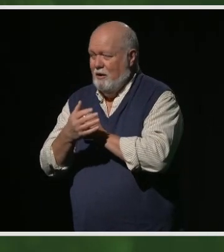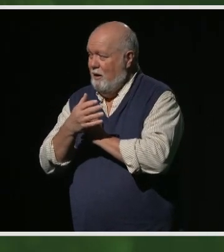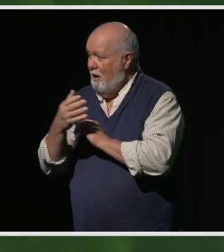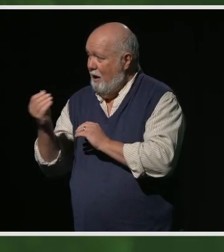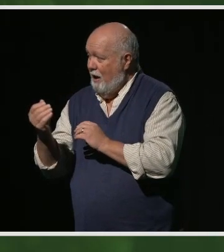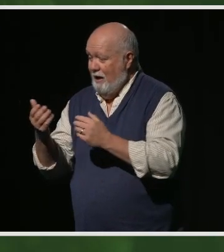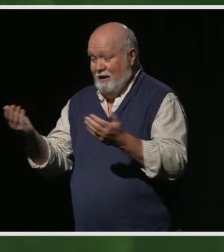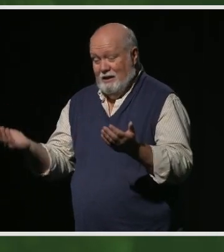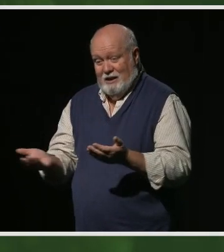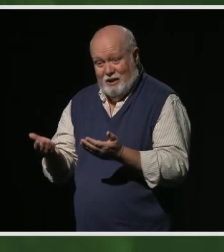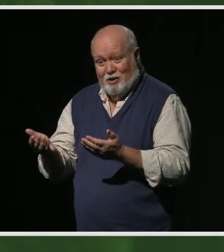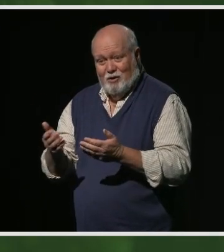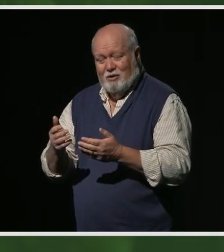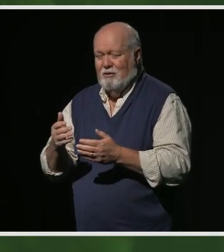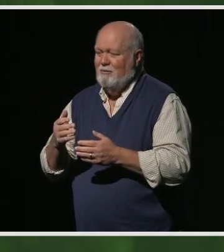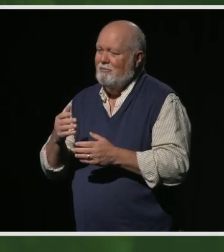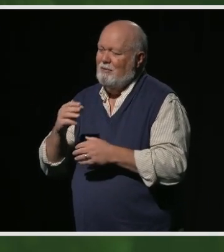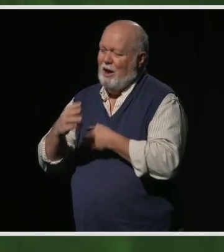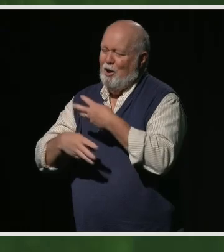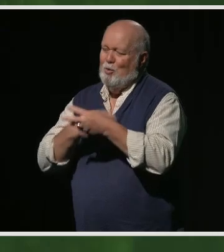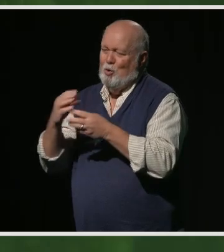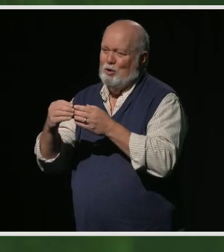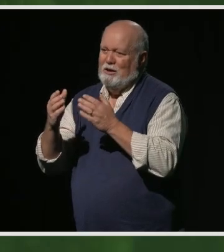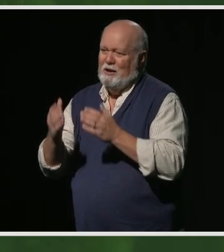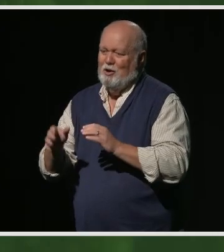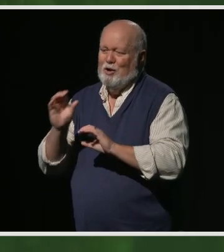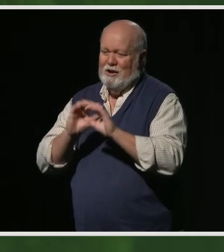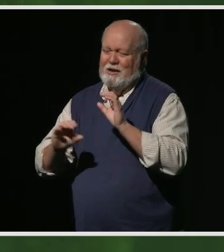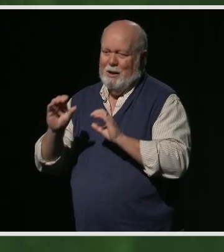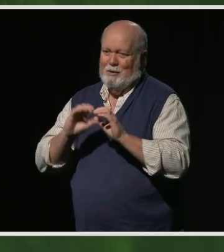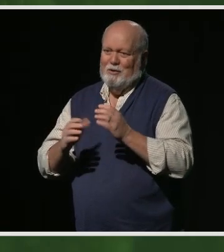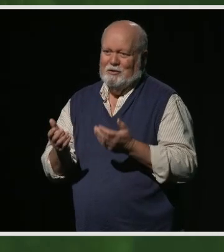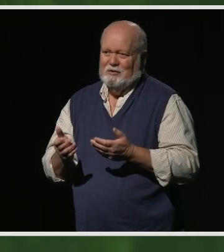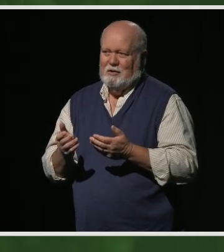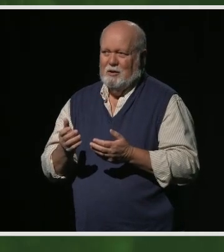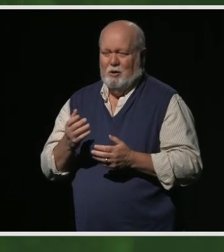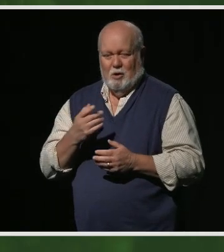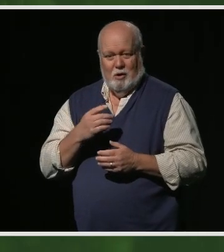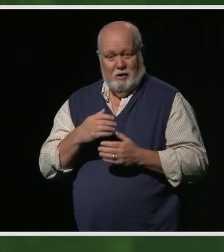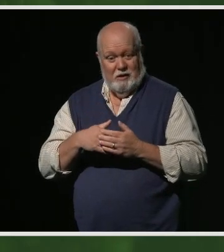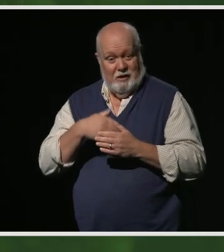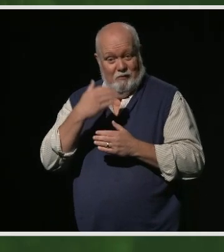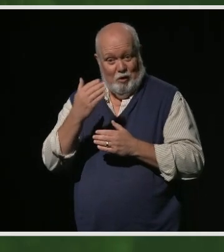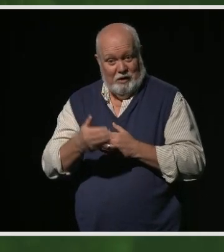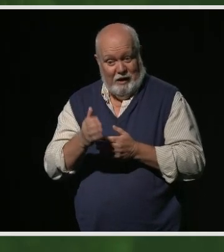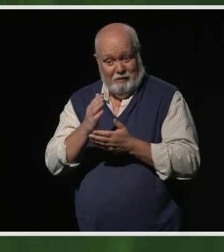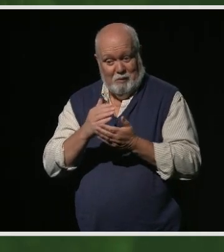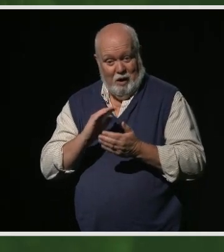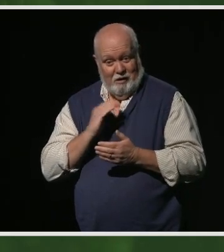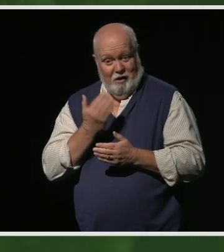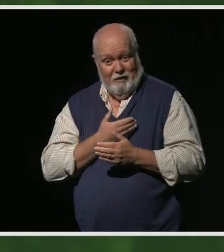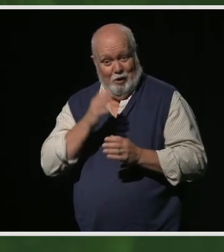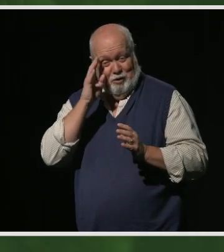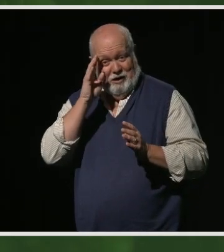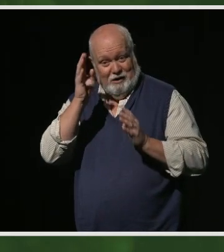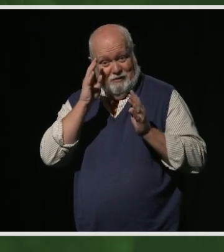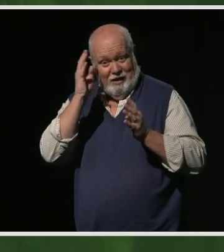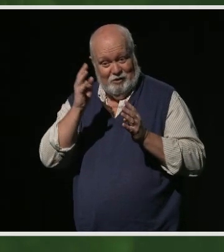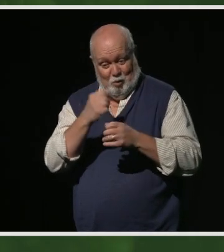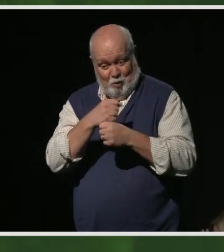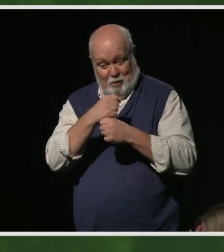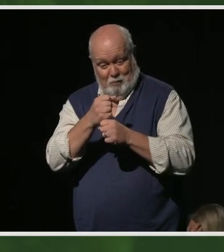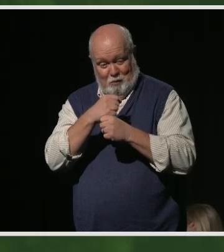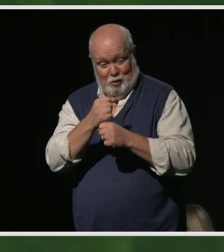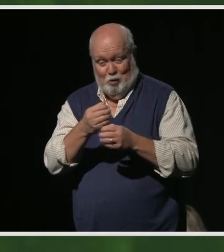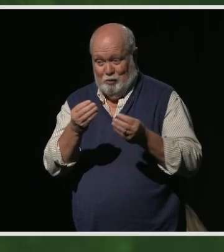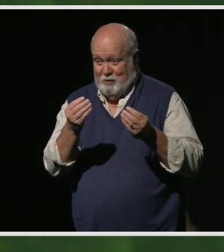world leader. We see ourselves as a specialty chemical company, but that next iteration of innovation where we can produce